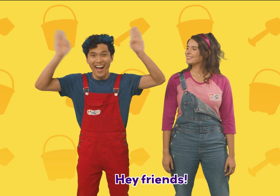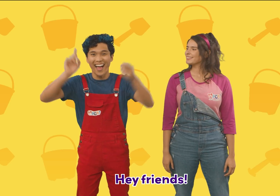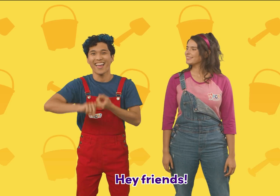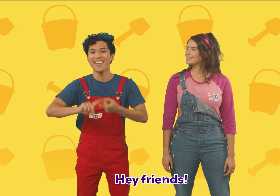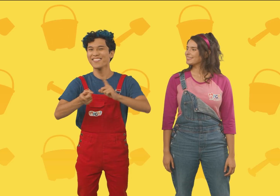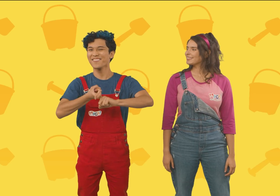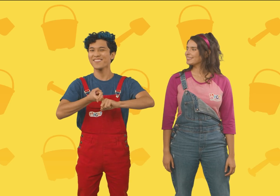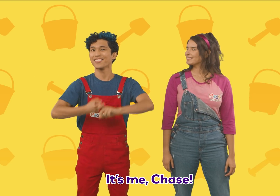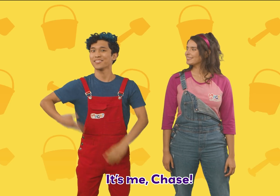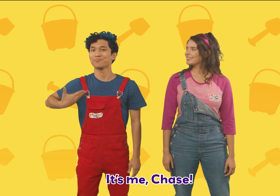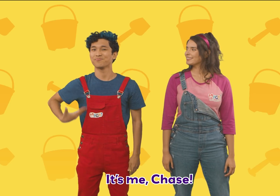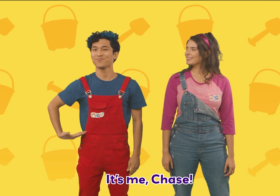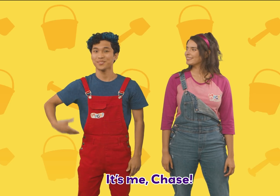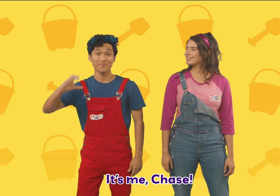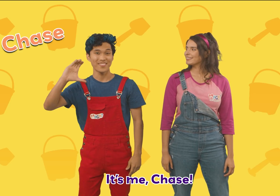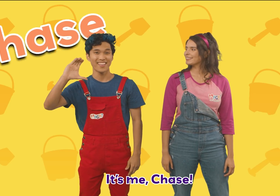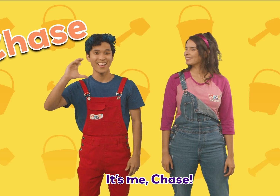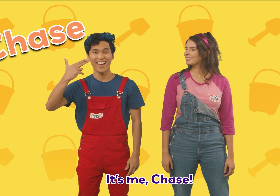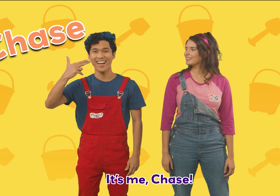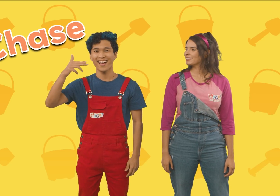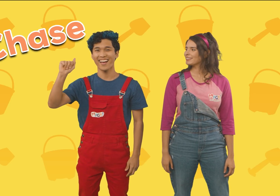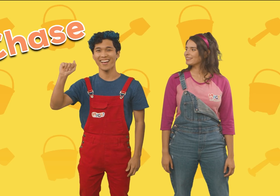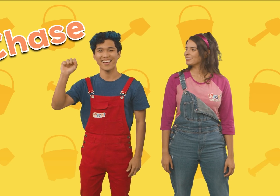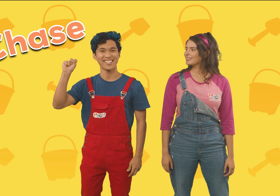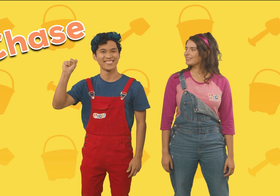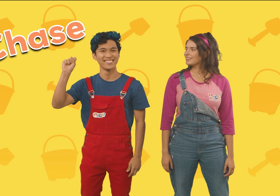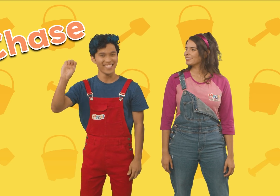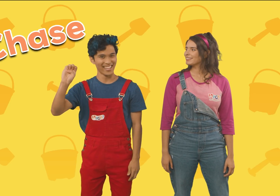Hey friends, it's me, Chase.